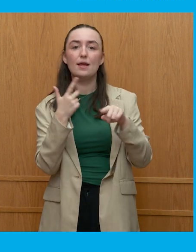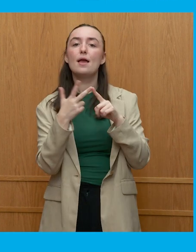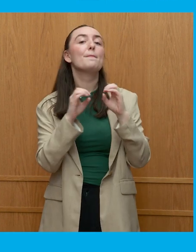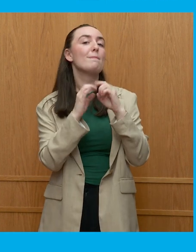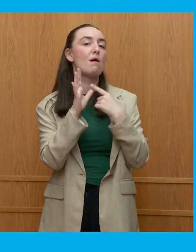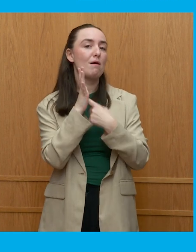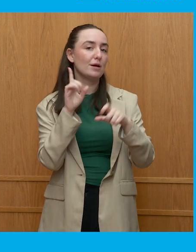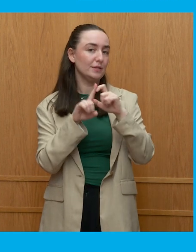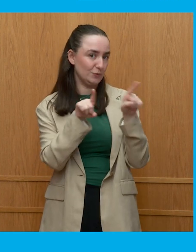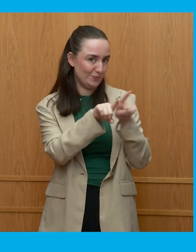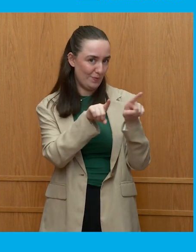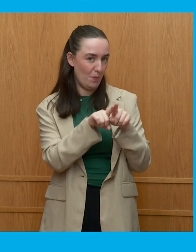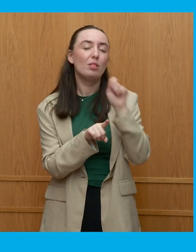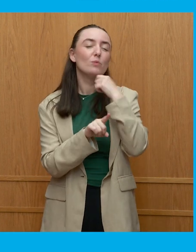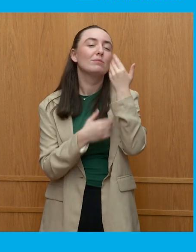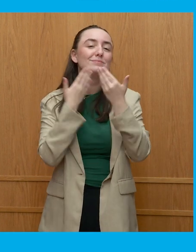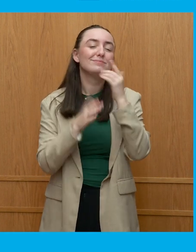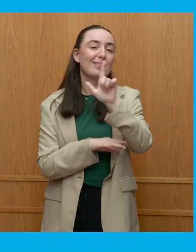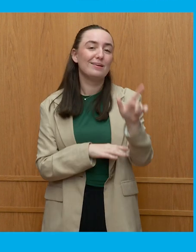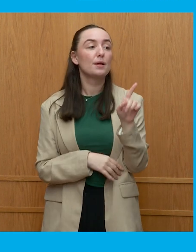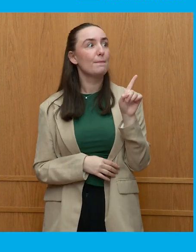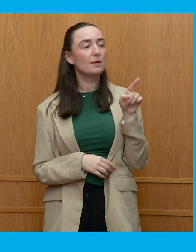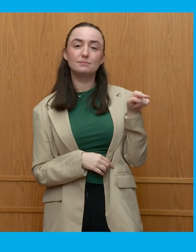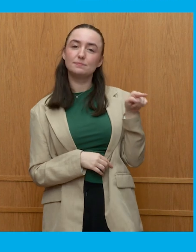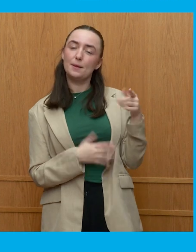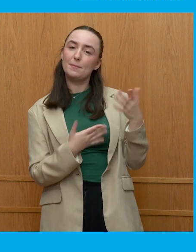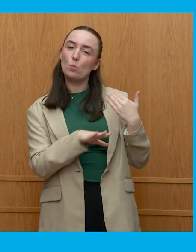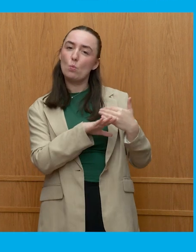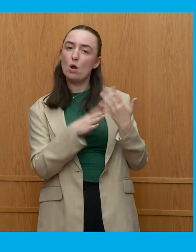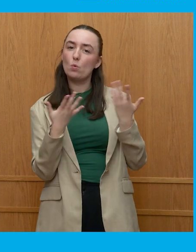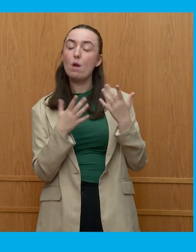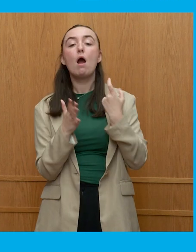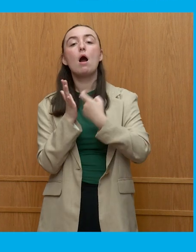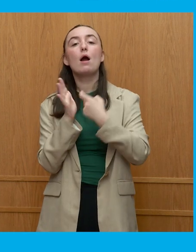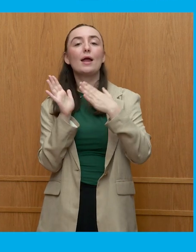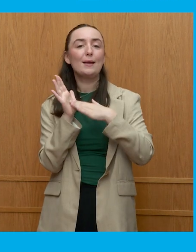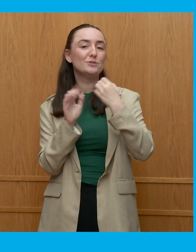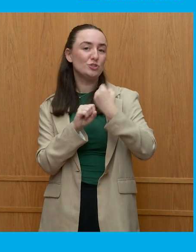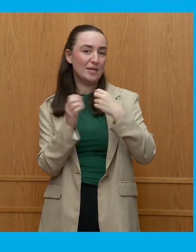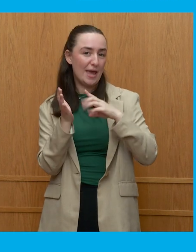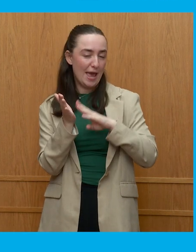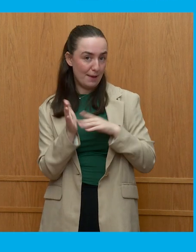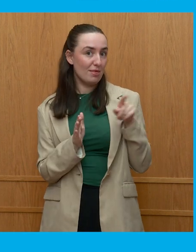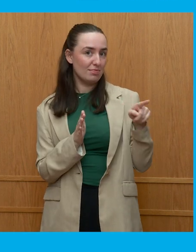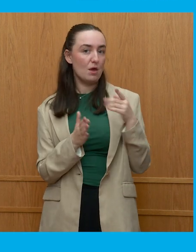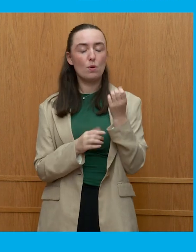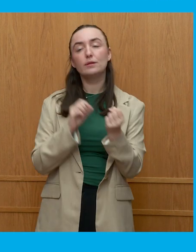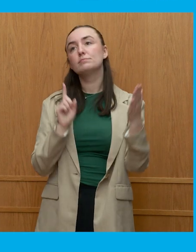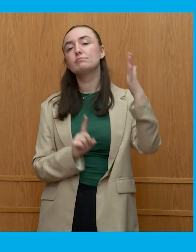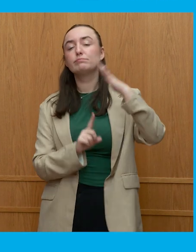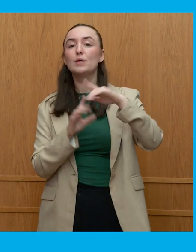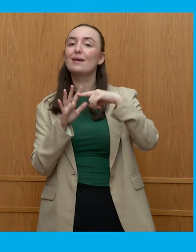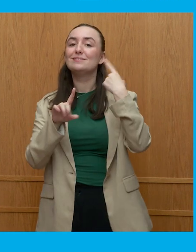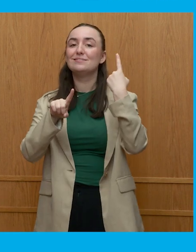But importantly for today, he worked in RMGM, who were the executive architects and engineers for